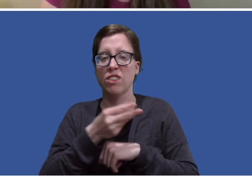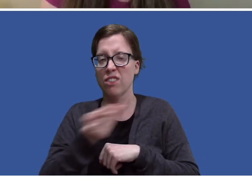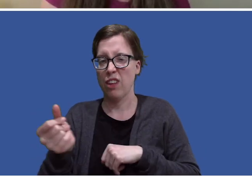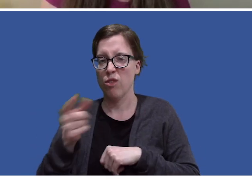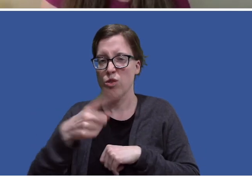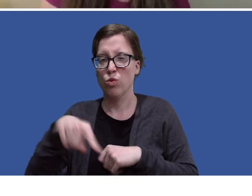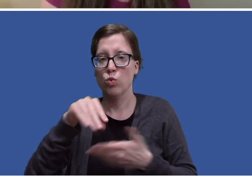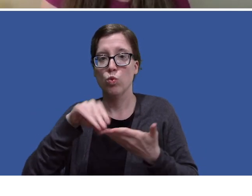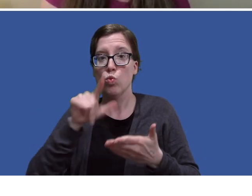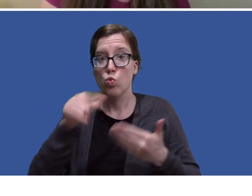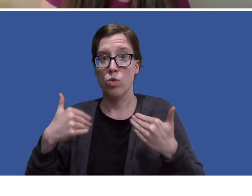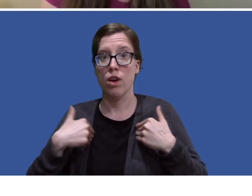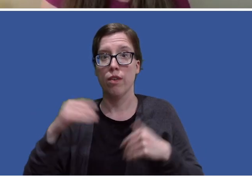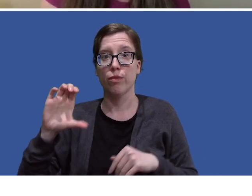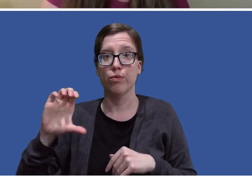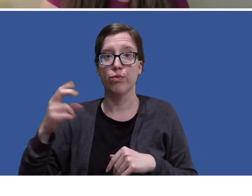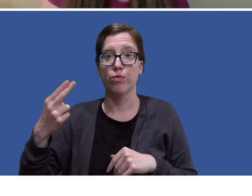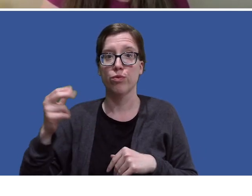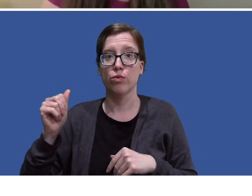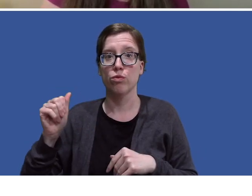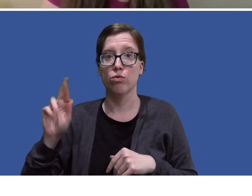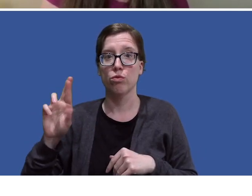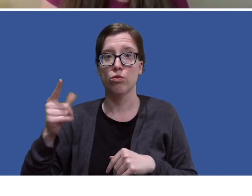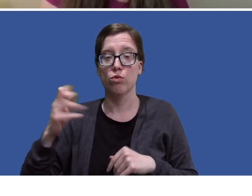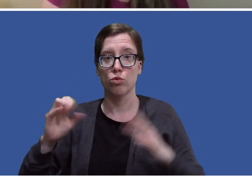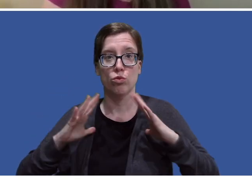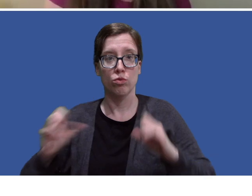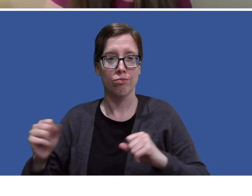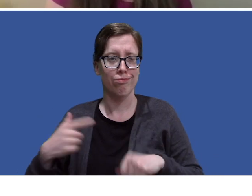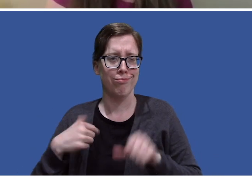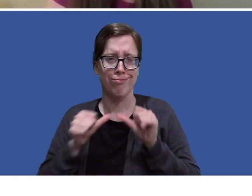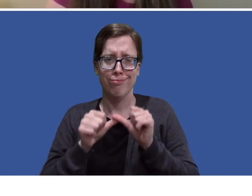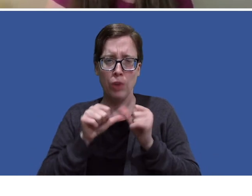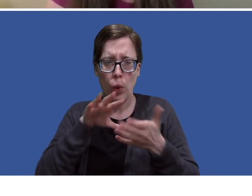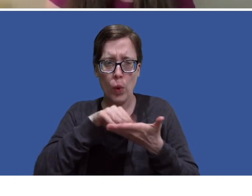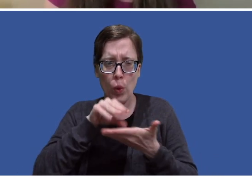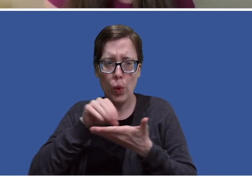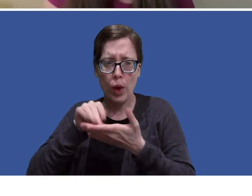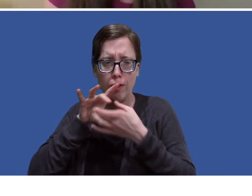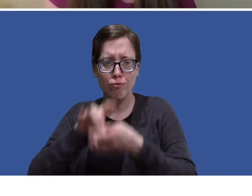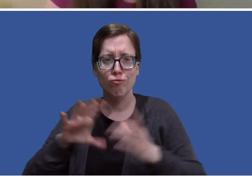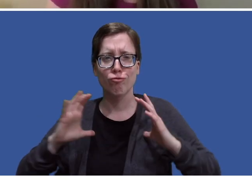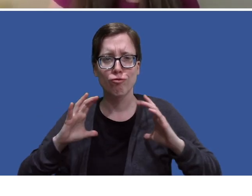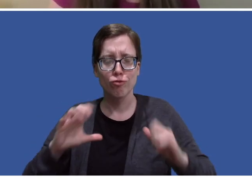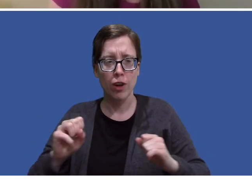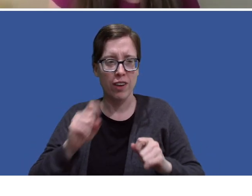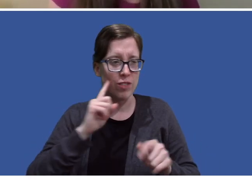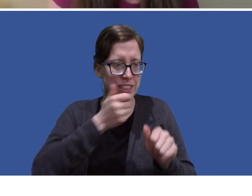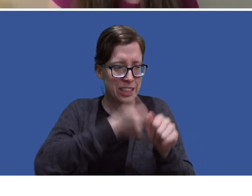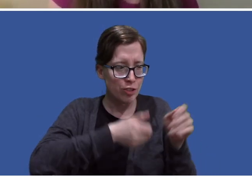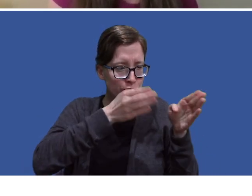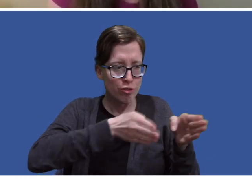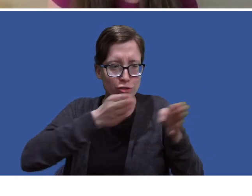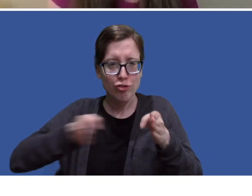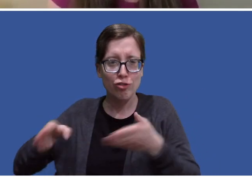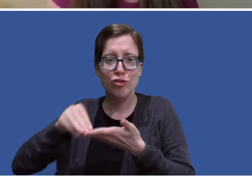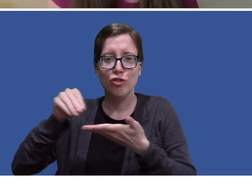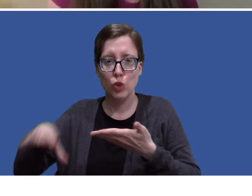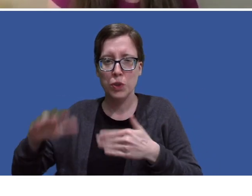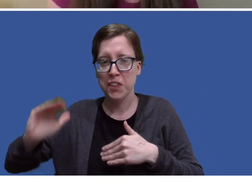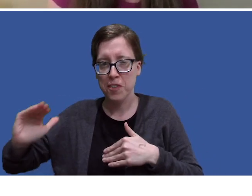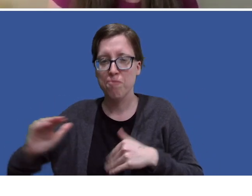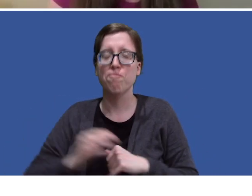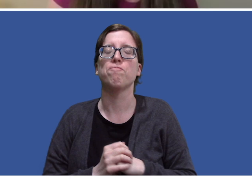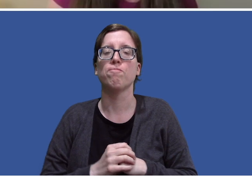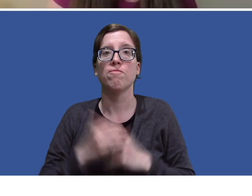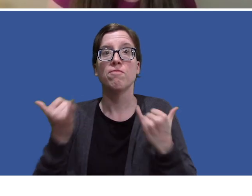several students with CHARGE syndrome, and I continue to learn about CHARGE syndrome with each new child I get to work with.